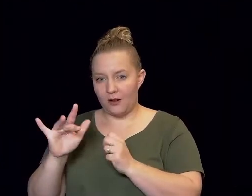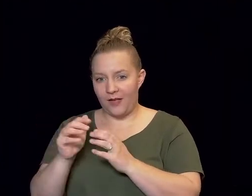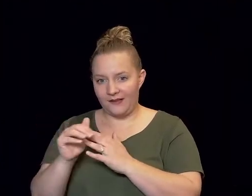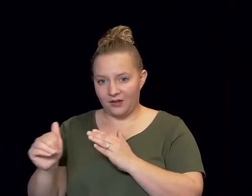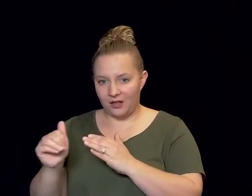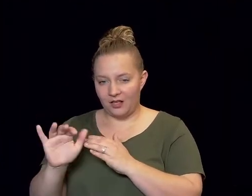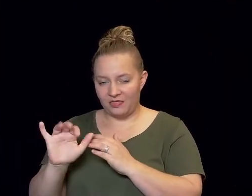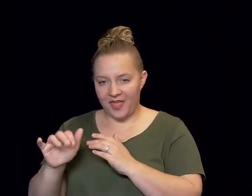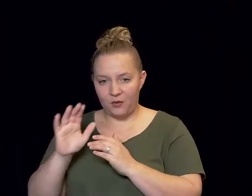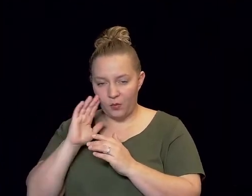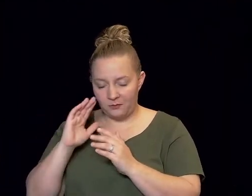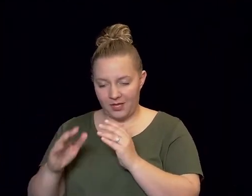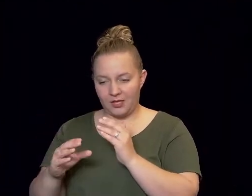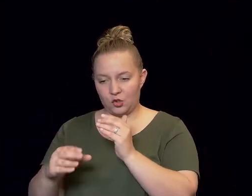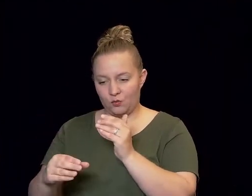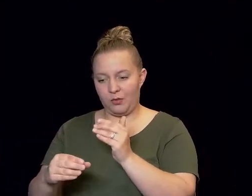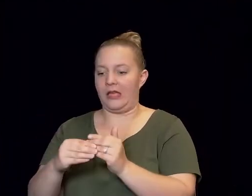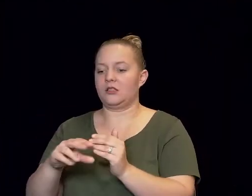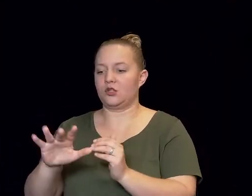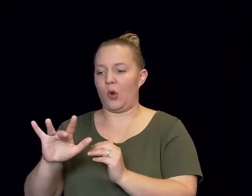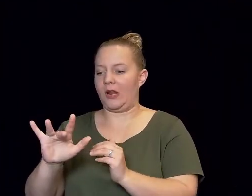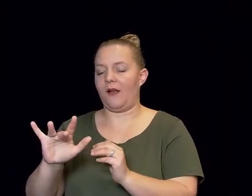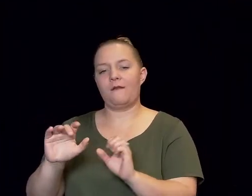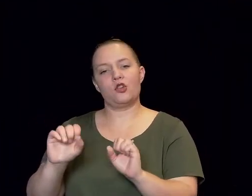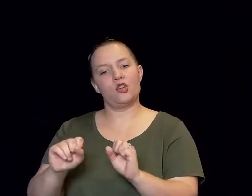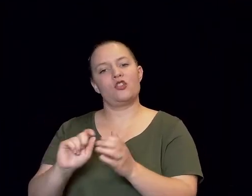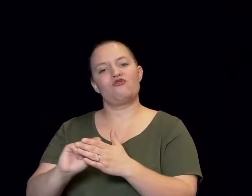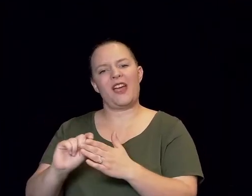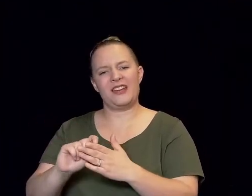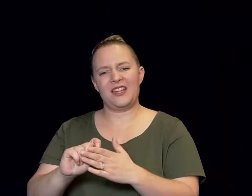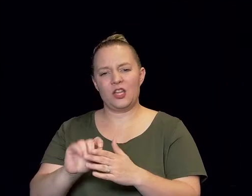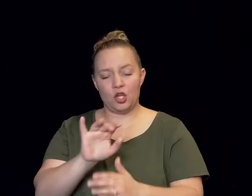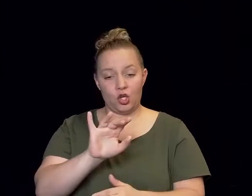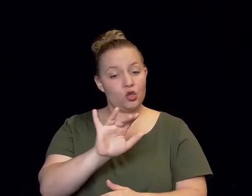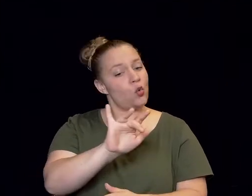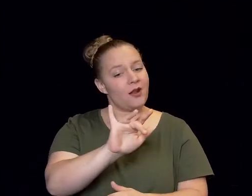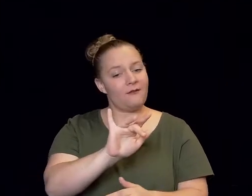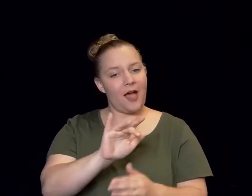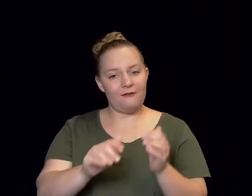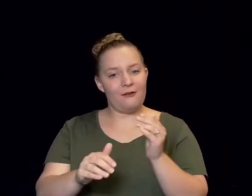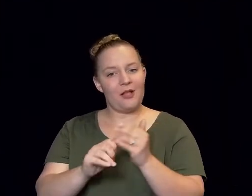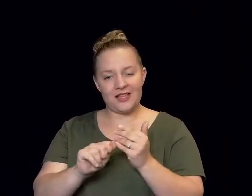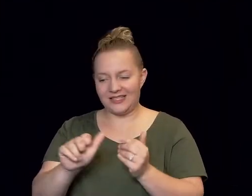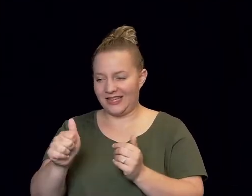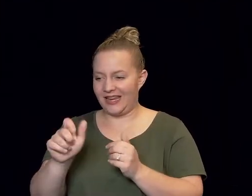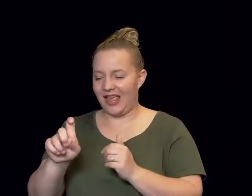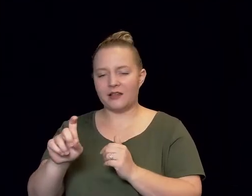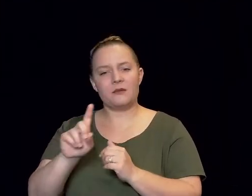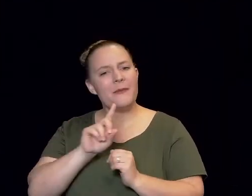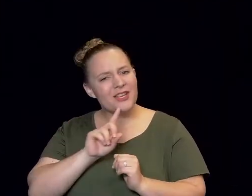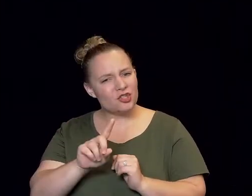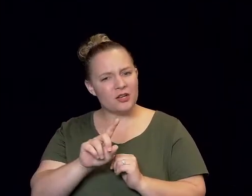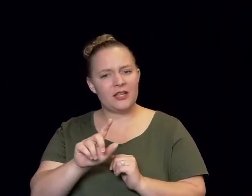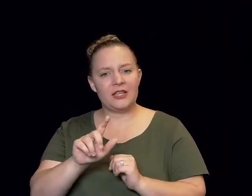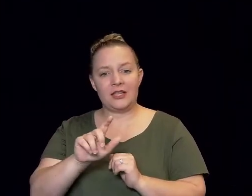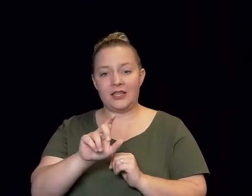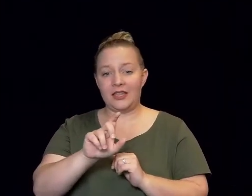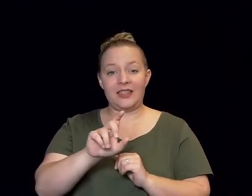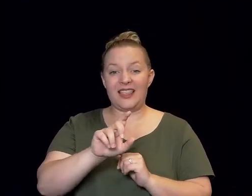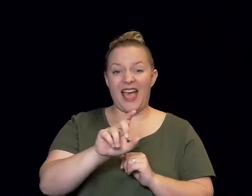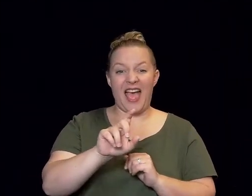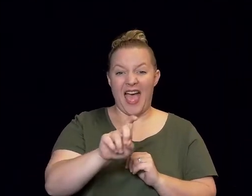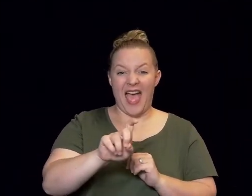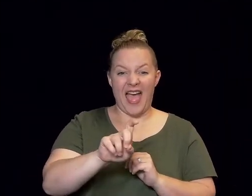that's going to be a plus 25. You could also write this as 25 plus 10x, but make sure that x is attached to the 10 because